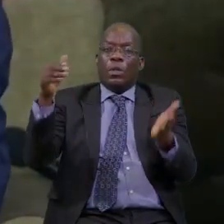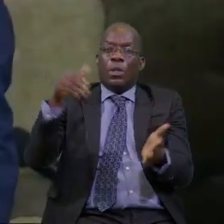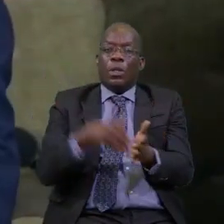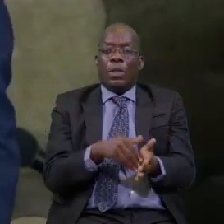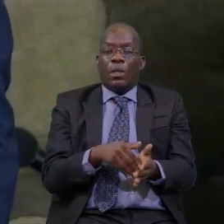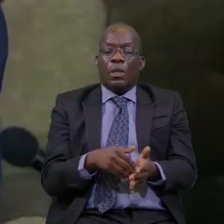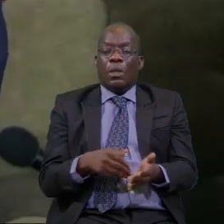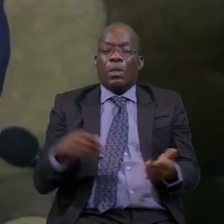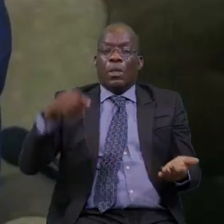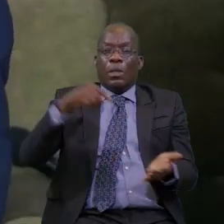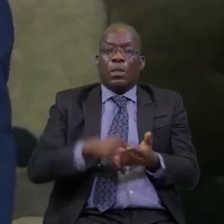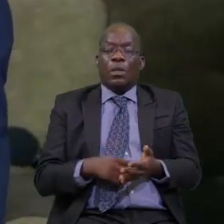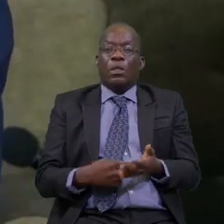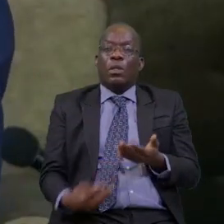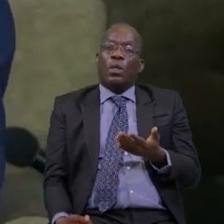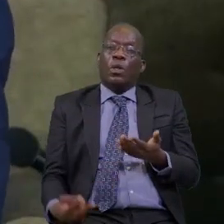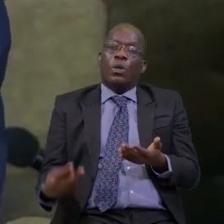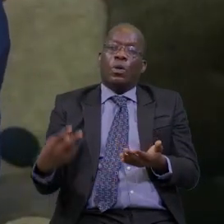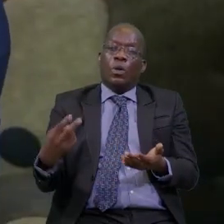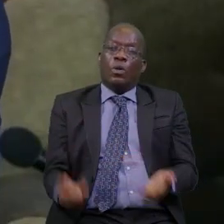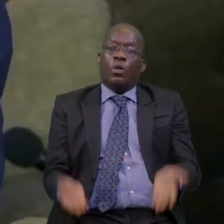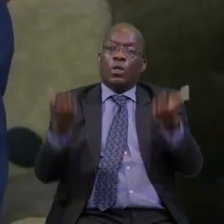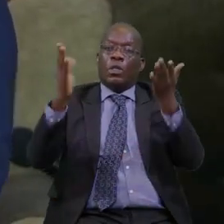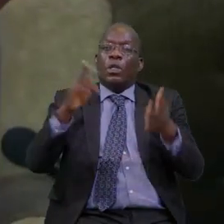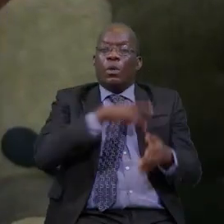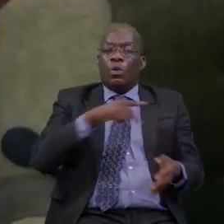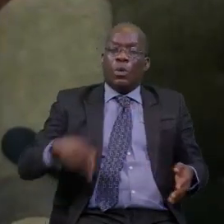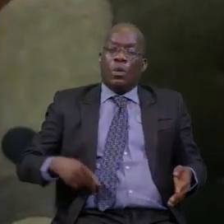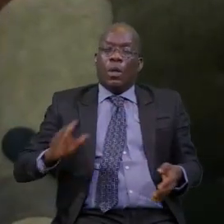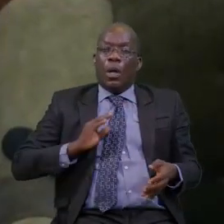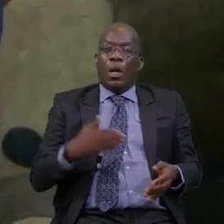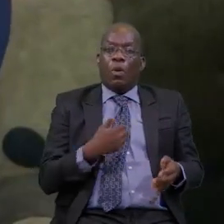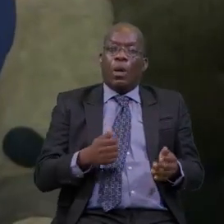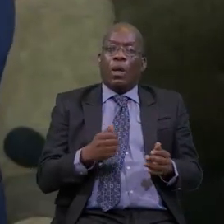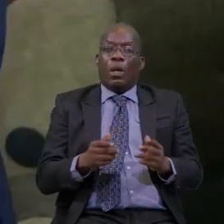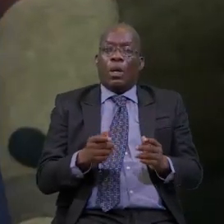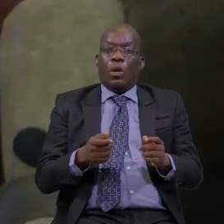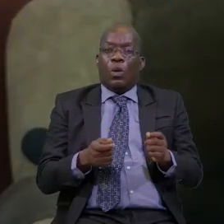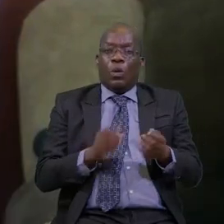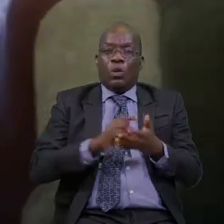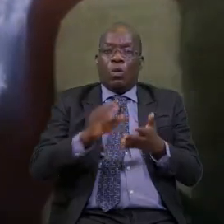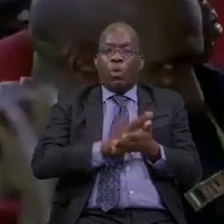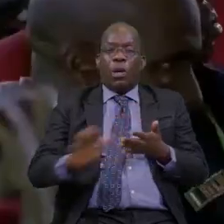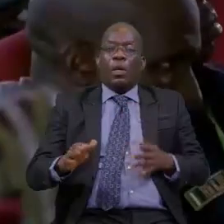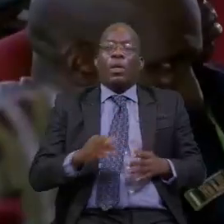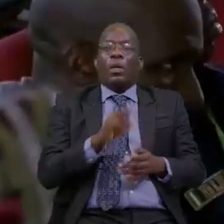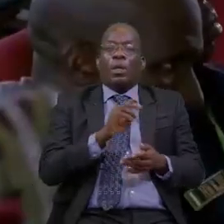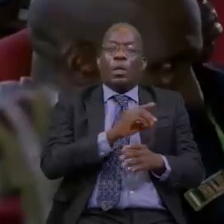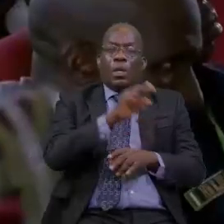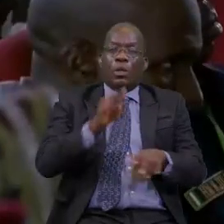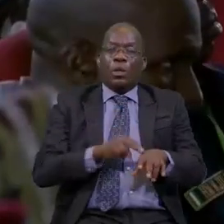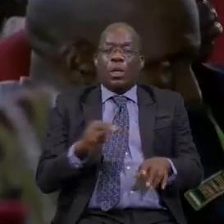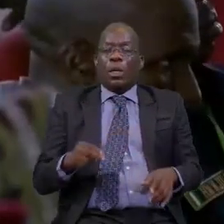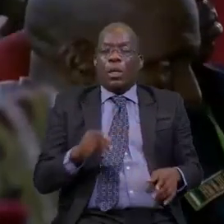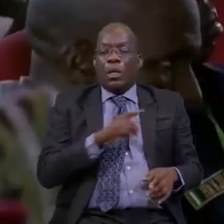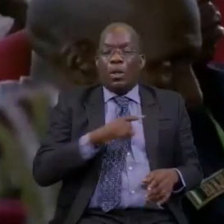risen prince, our supernatural Lord. He rose again. And he transfers